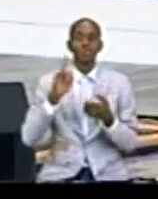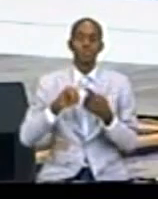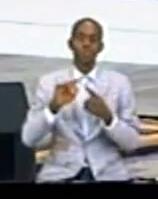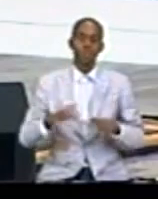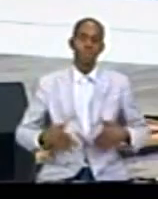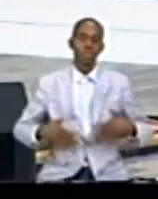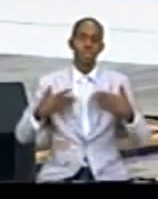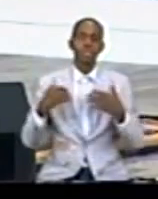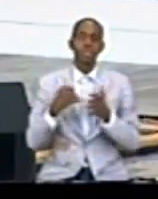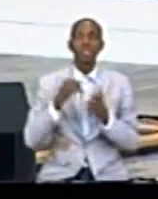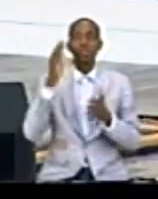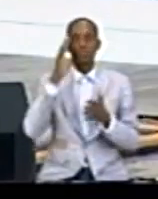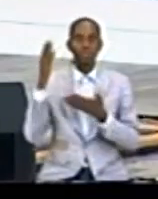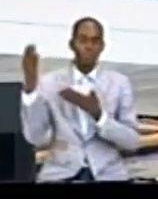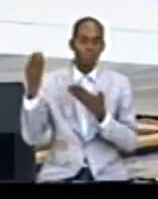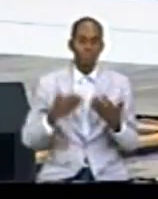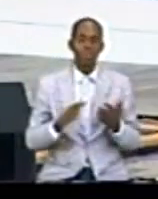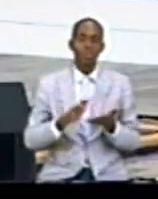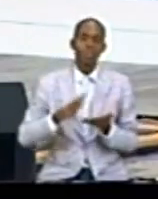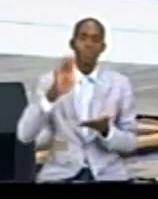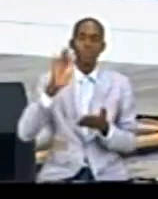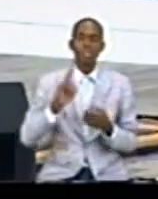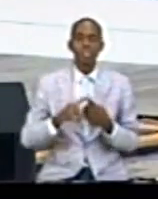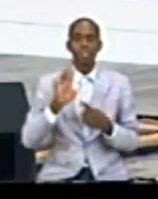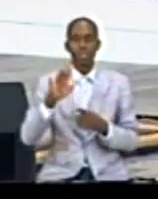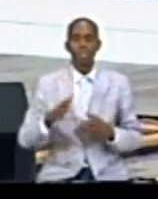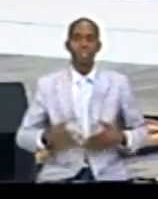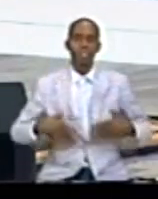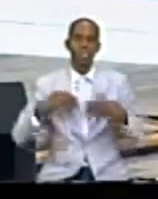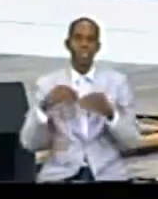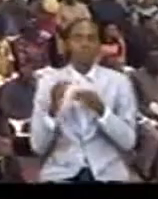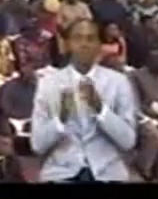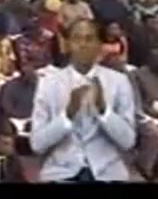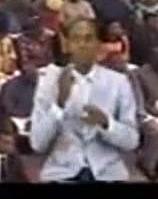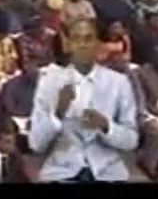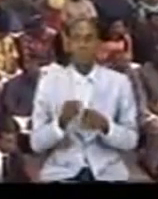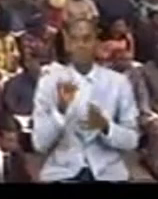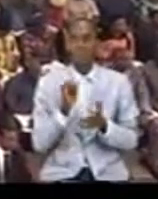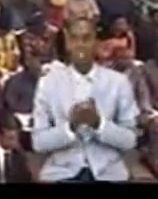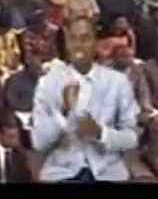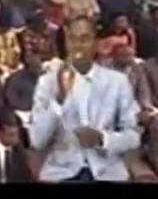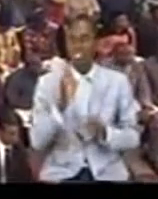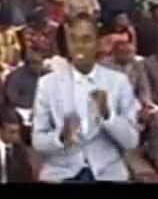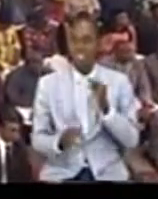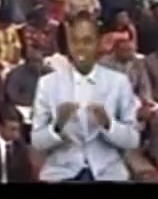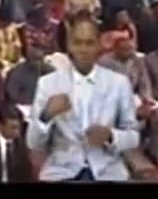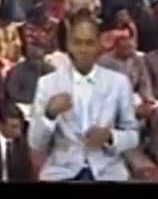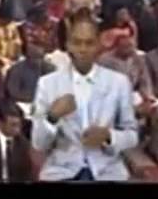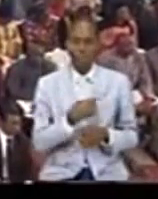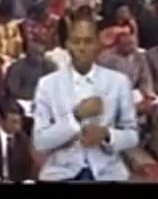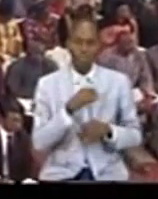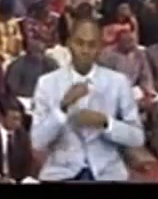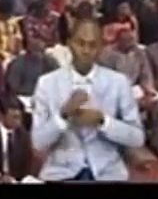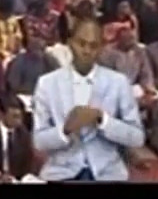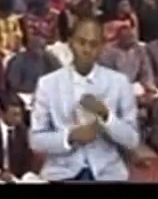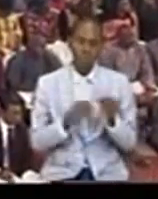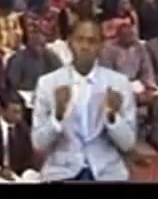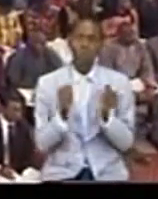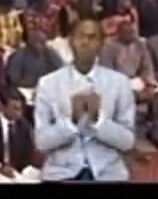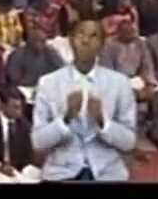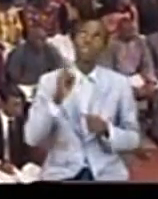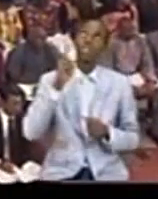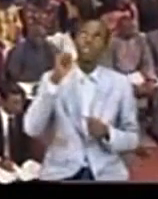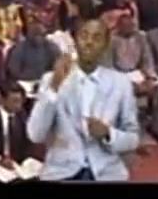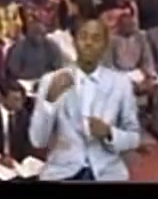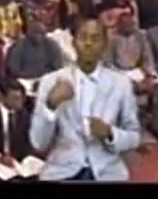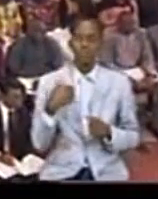will bring glory into your life. That if we suffer with him, we